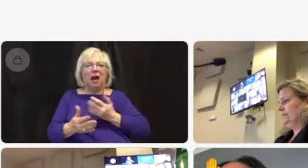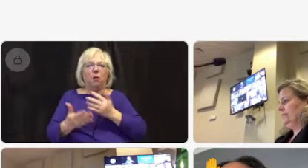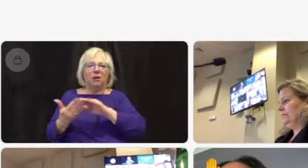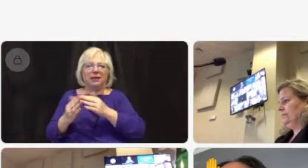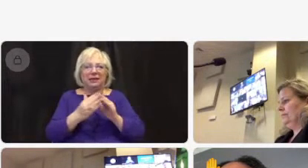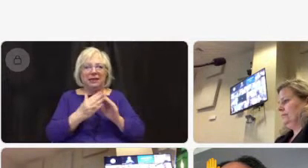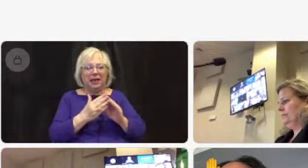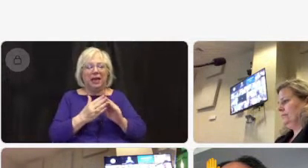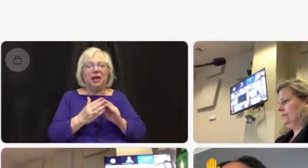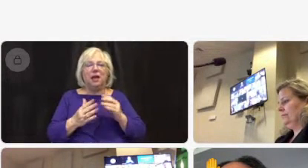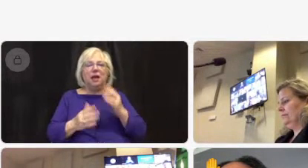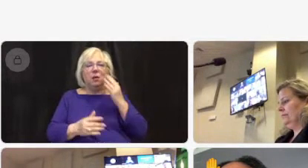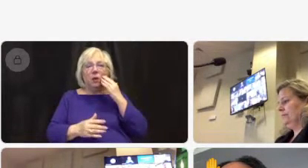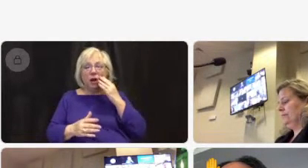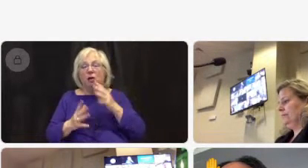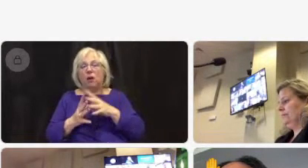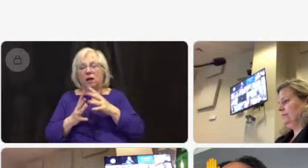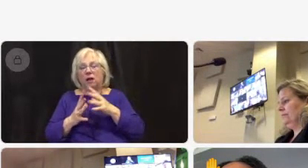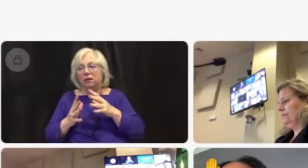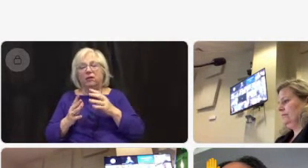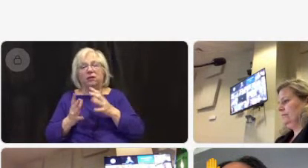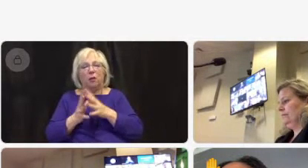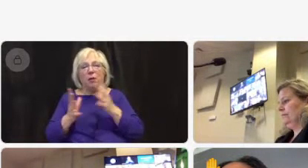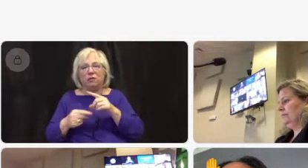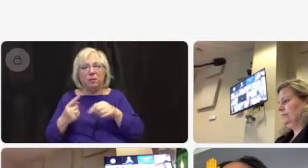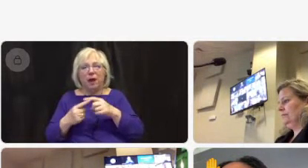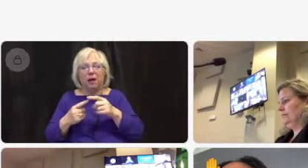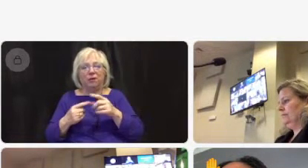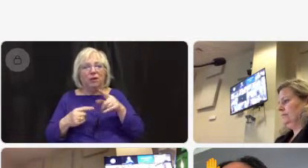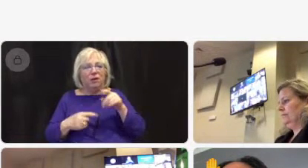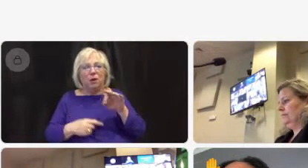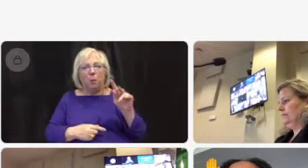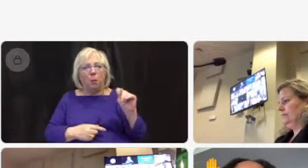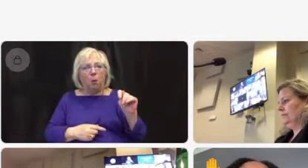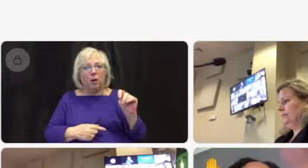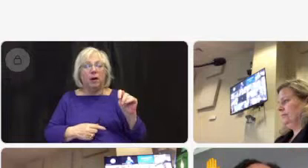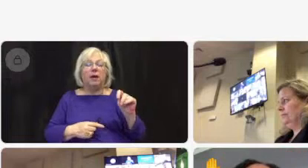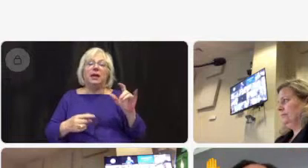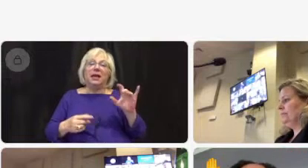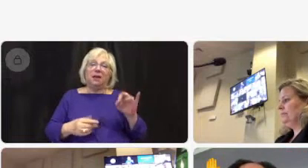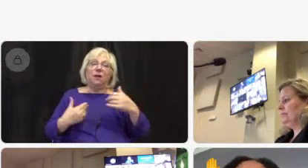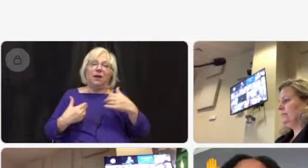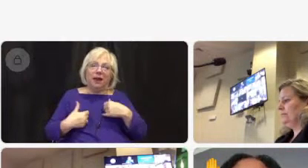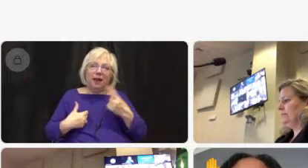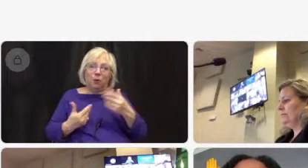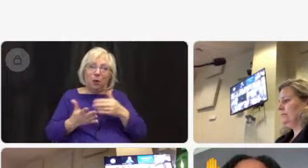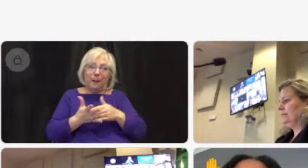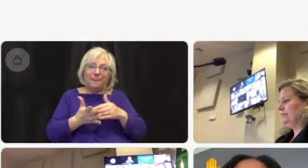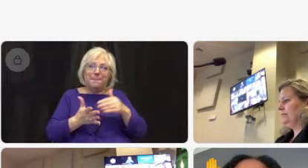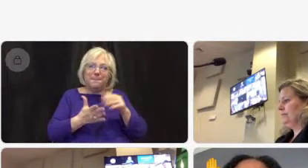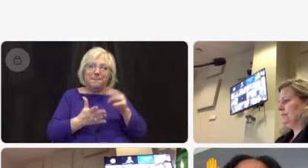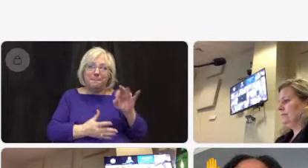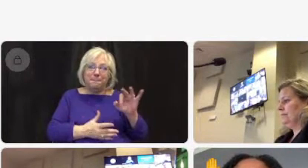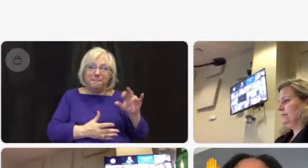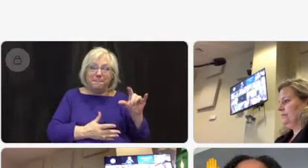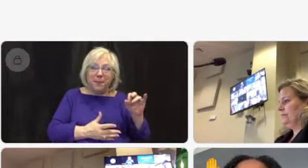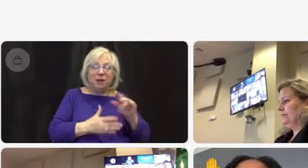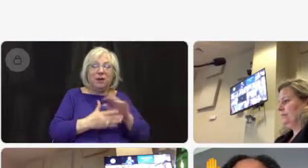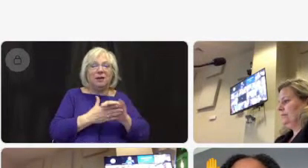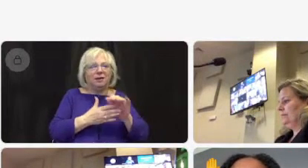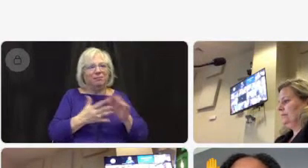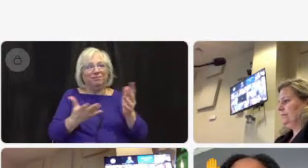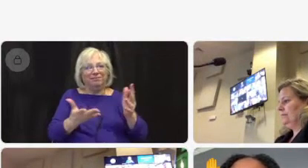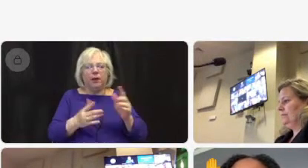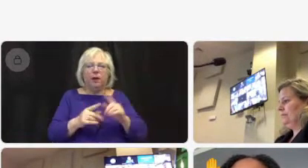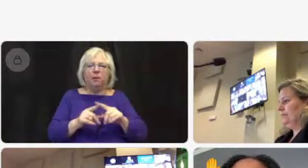the stuff with the port. So it's so many different things. If we had $1 billion, we're just trying to get to a good first start. And as